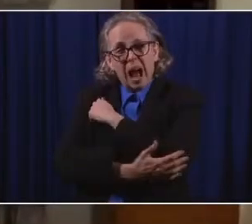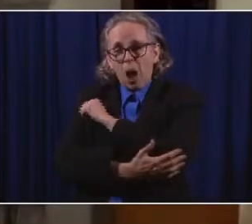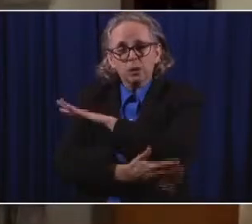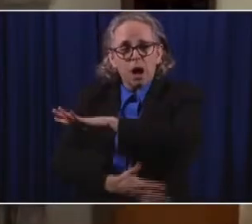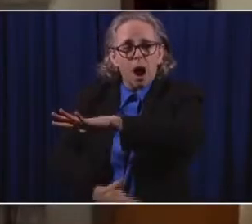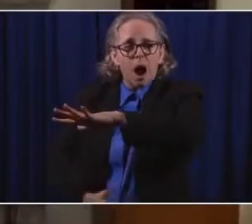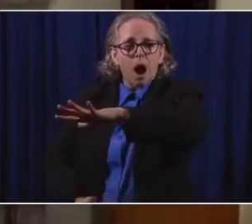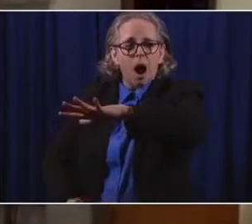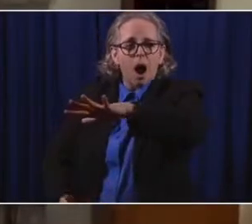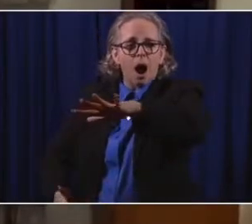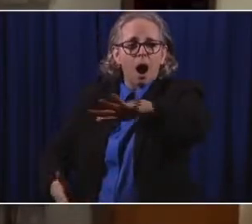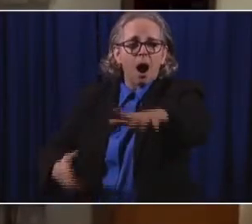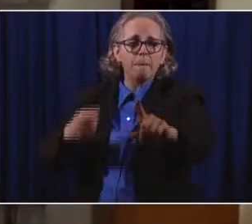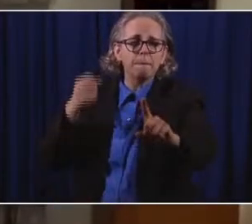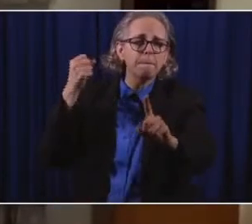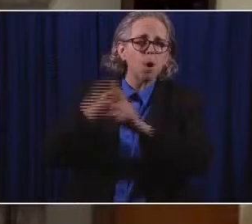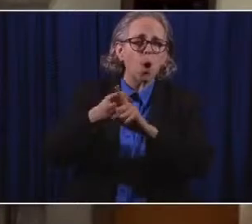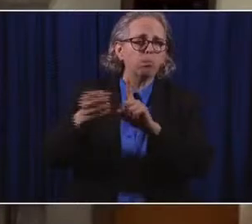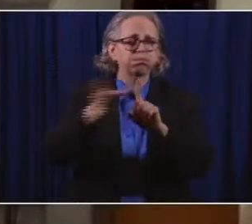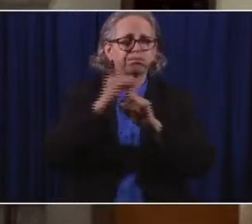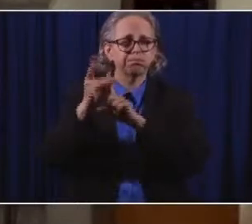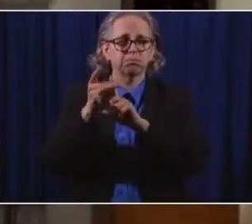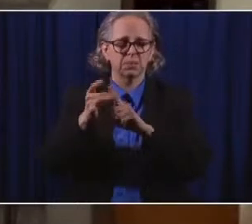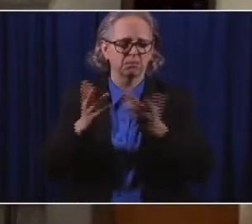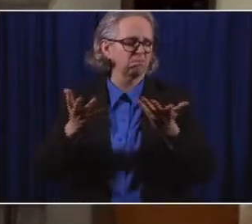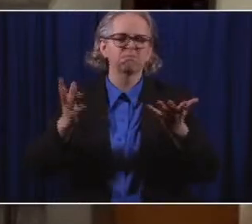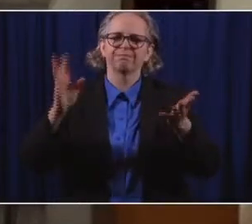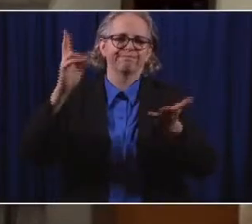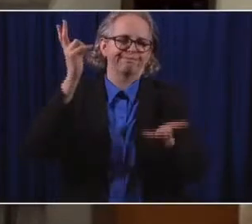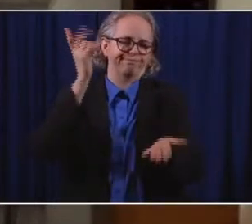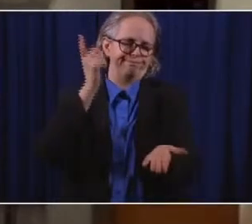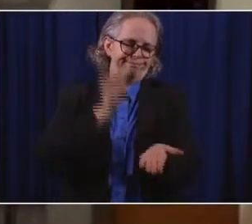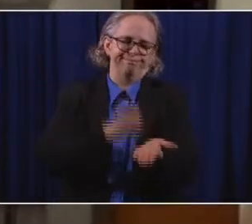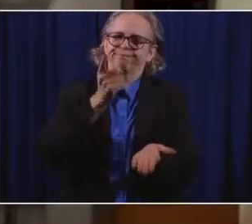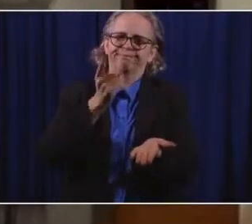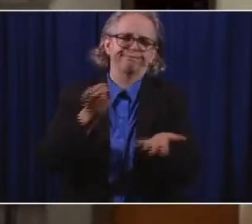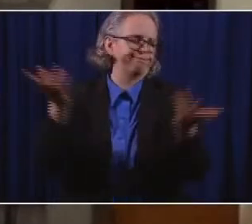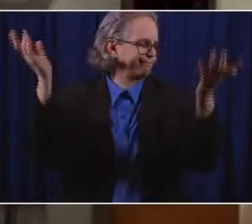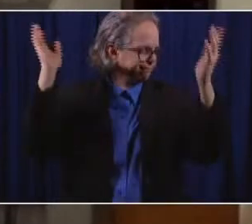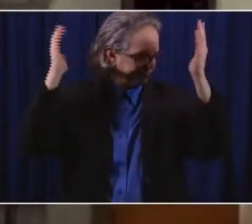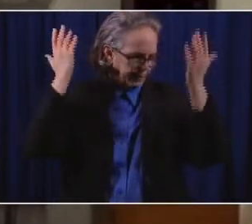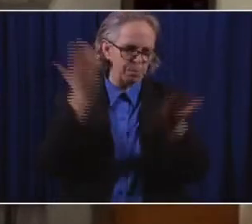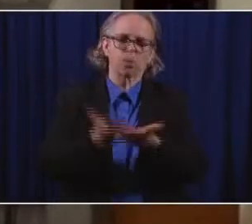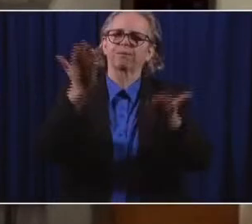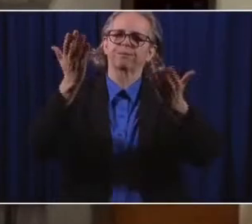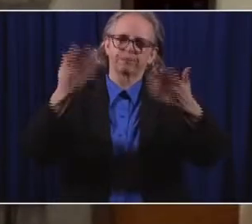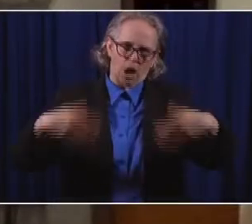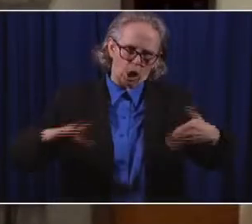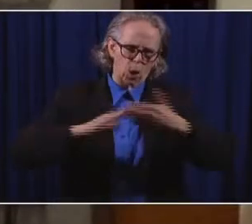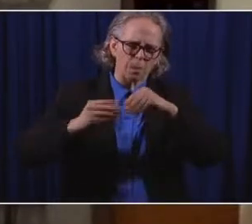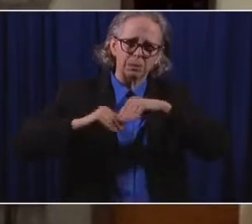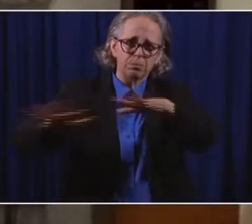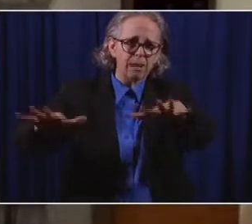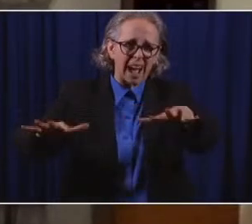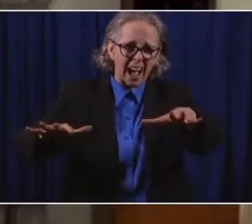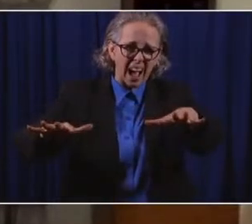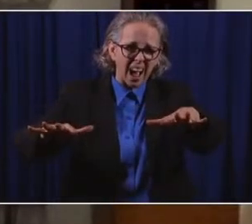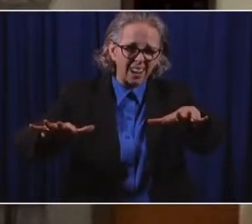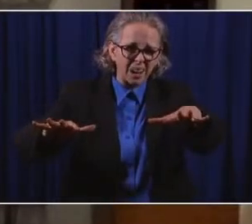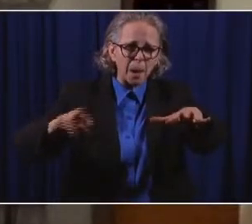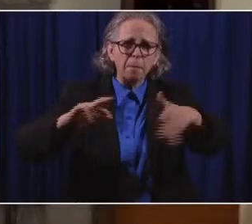out in the community. The community spread endangers our schools, our nursing